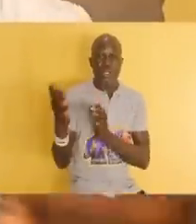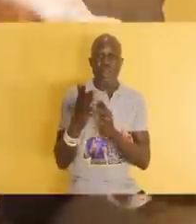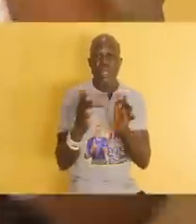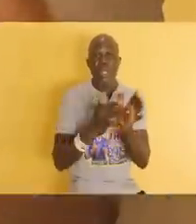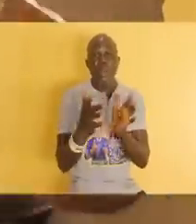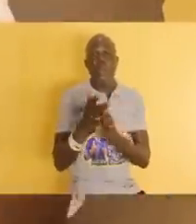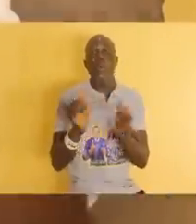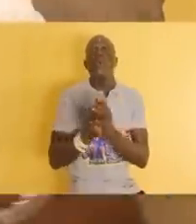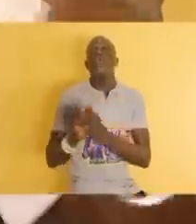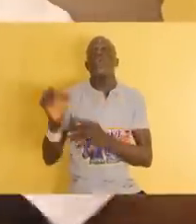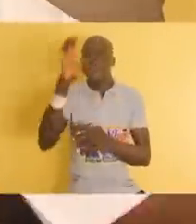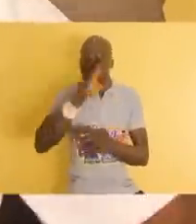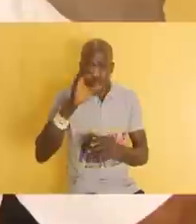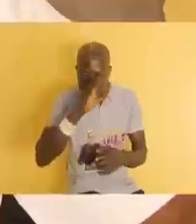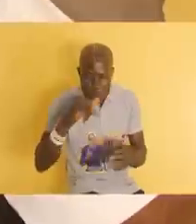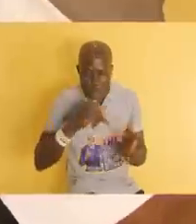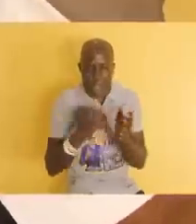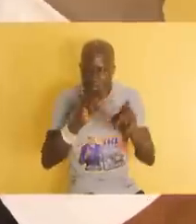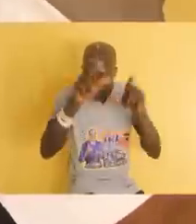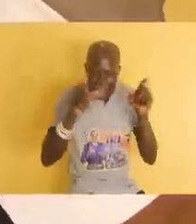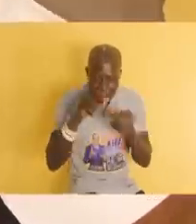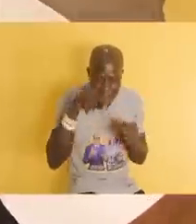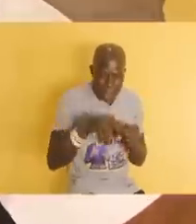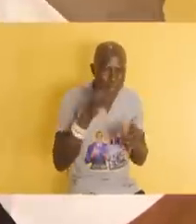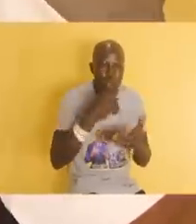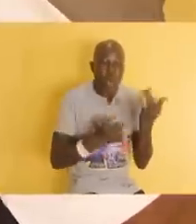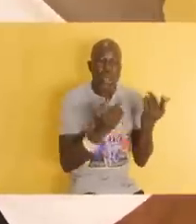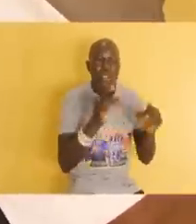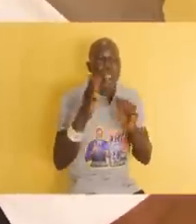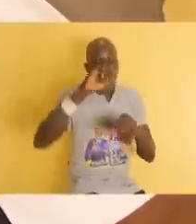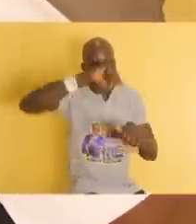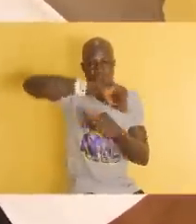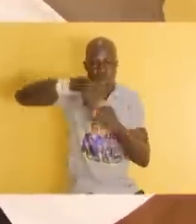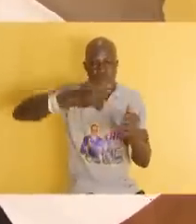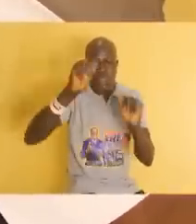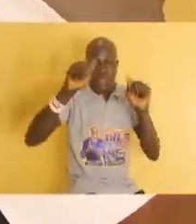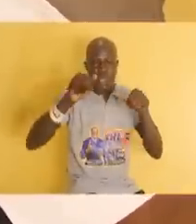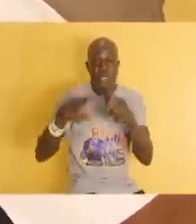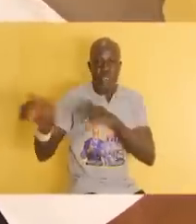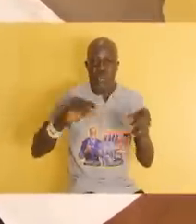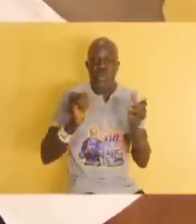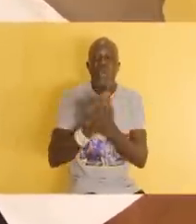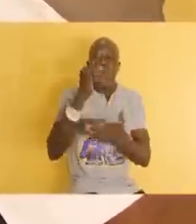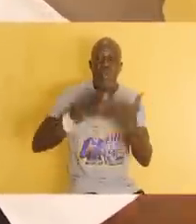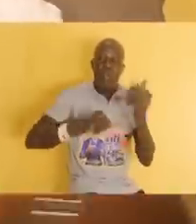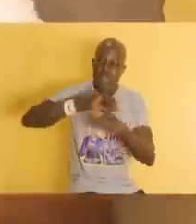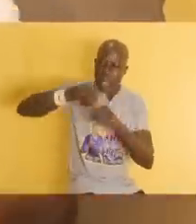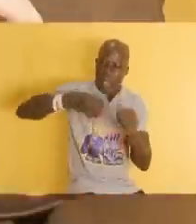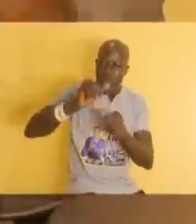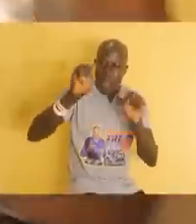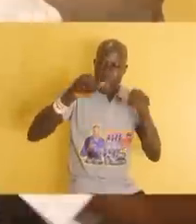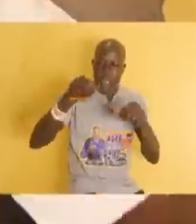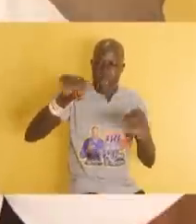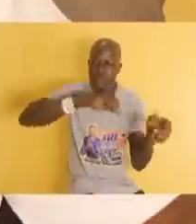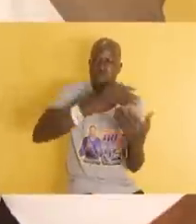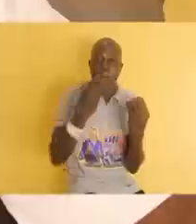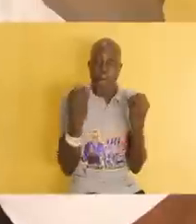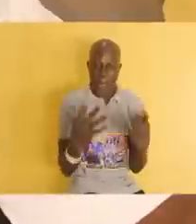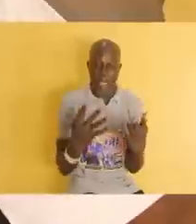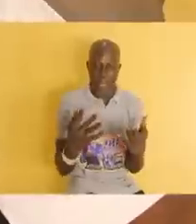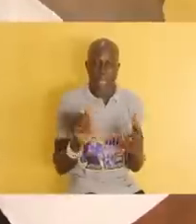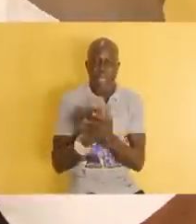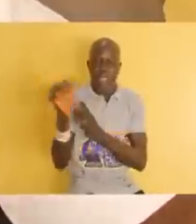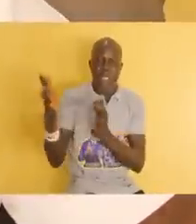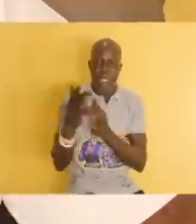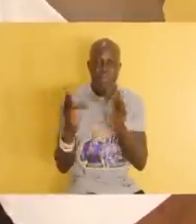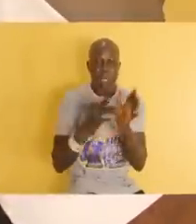is only by you. That is here. What is it? To locate it. I want to roll a shape. What the anointing can do. I want to roll a shape. What the anointing can do. What that is there. In so much.